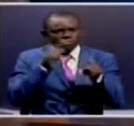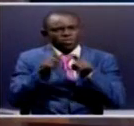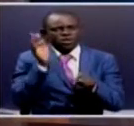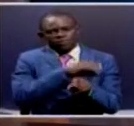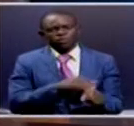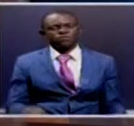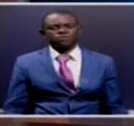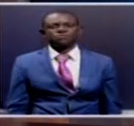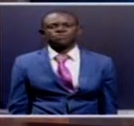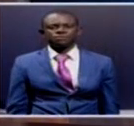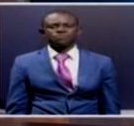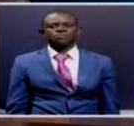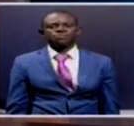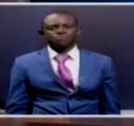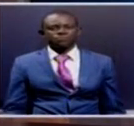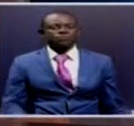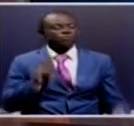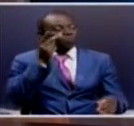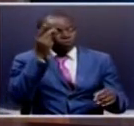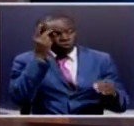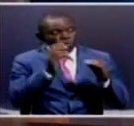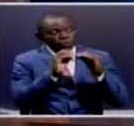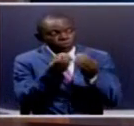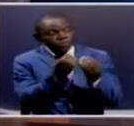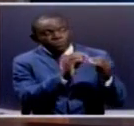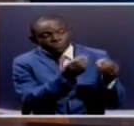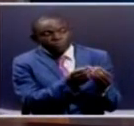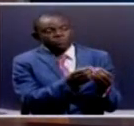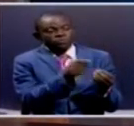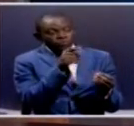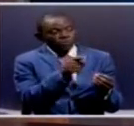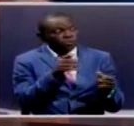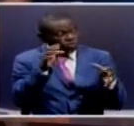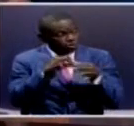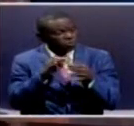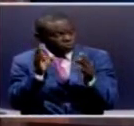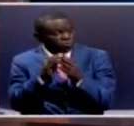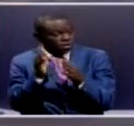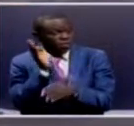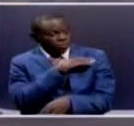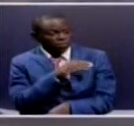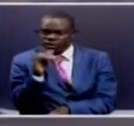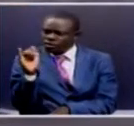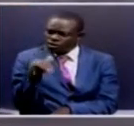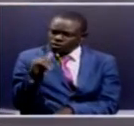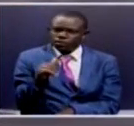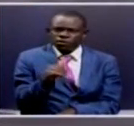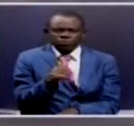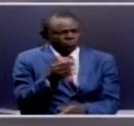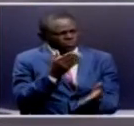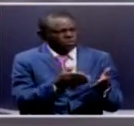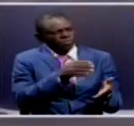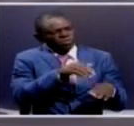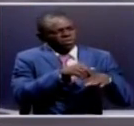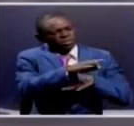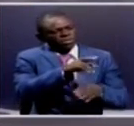political parties have the power to represent their parties? Well, they did. At that meeting. They did. In fact, sometimes we send rerepresentatives who have no authority at